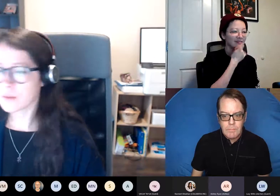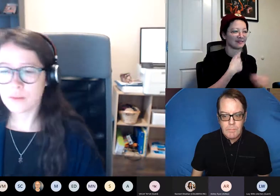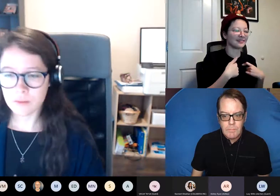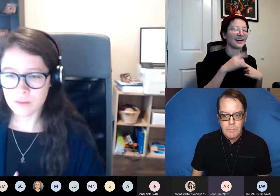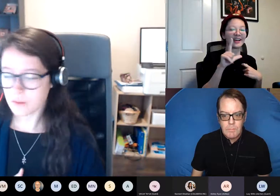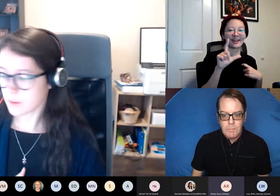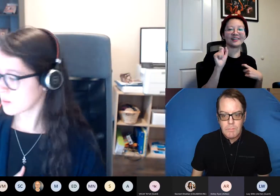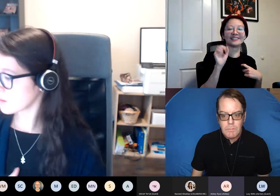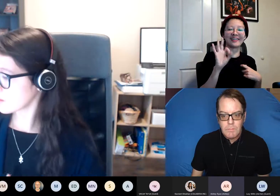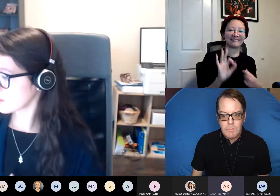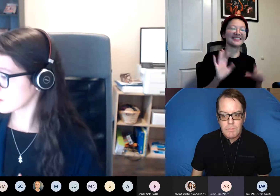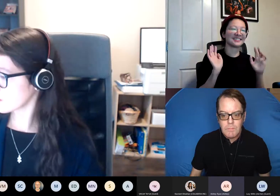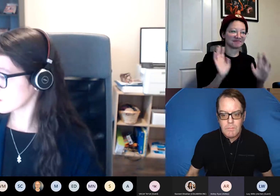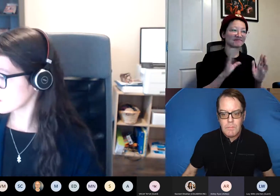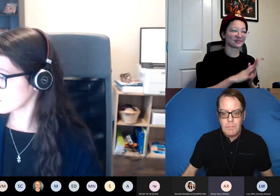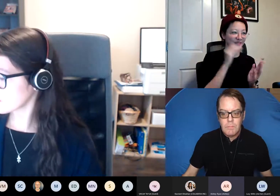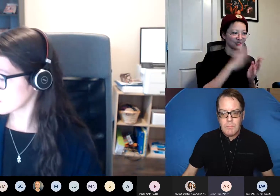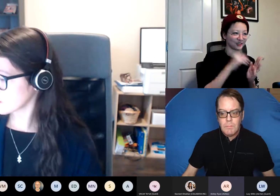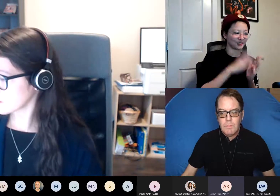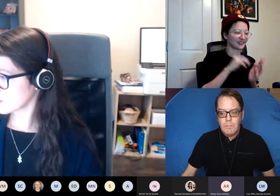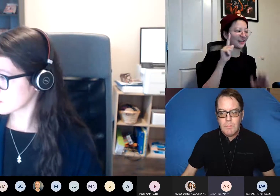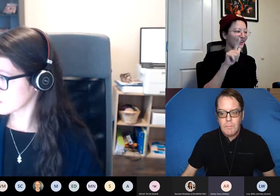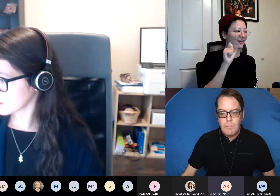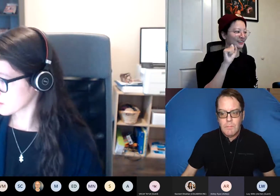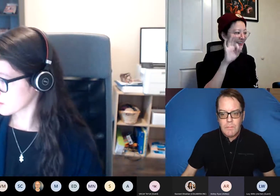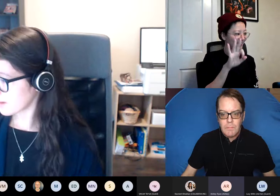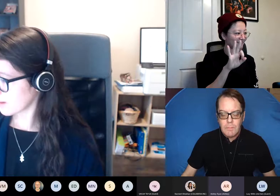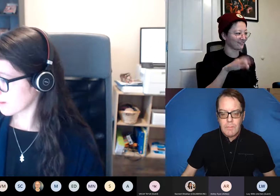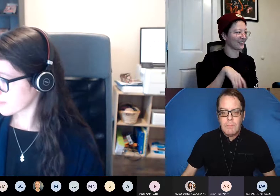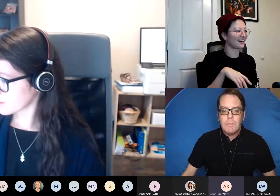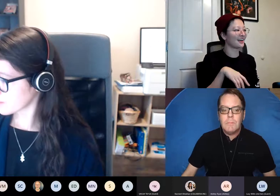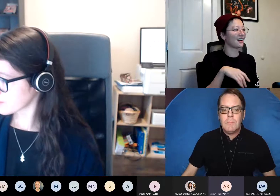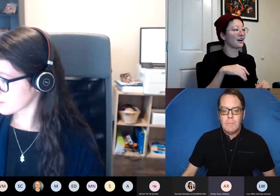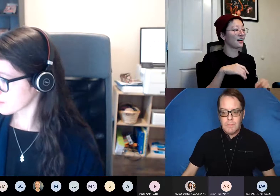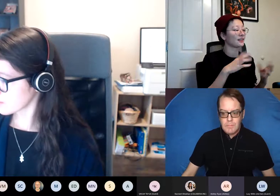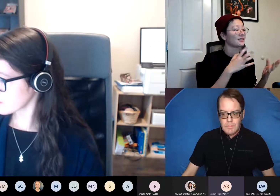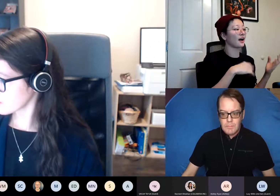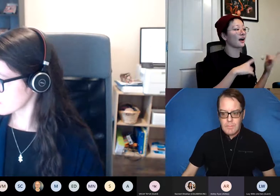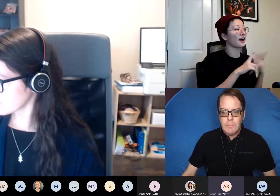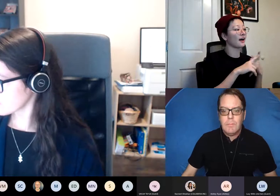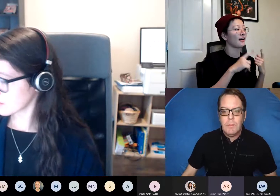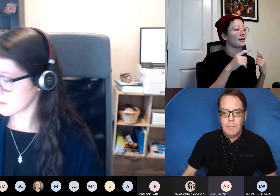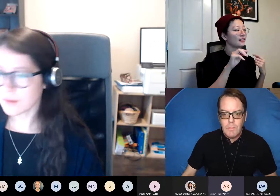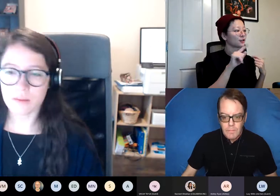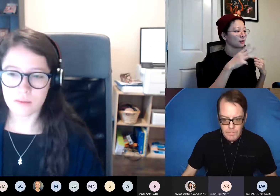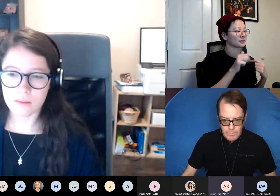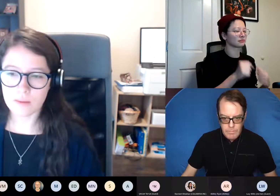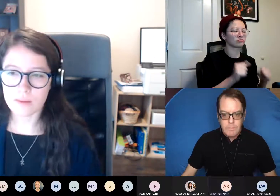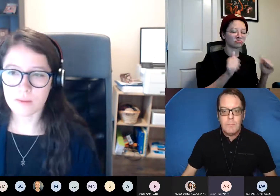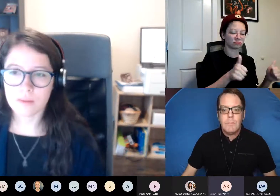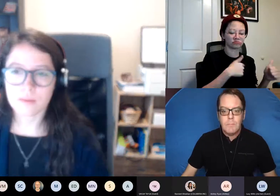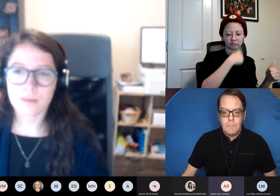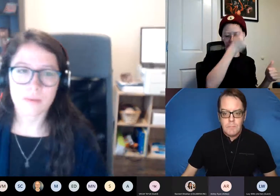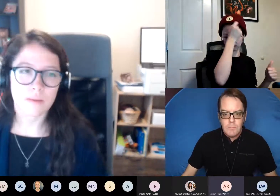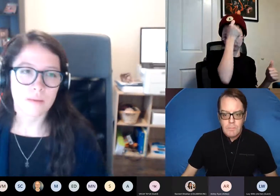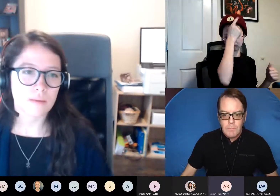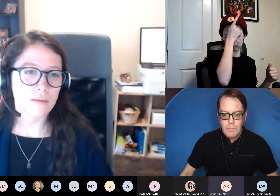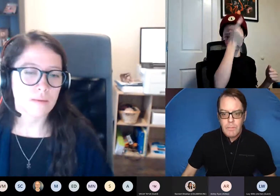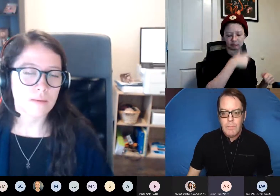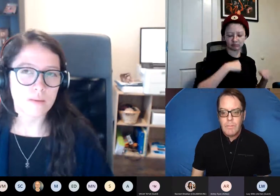always thought French Sign Language would be initialized as FSL, but no, indeed, it's LSF. And